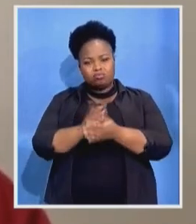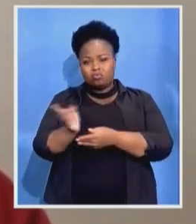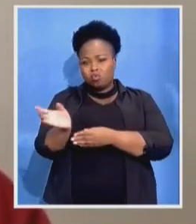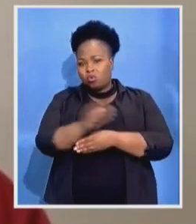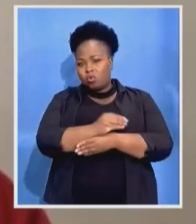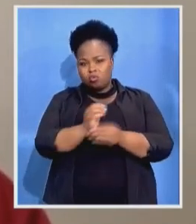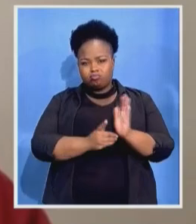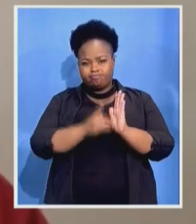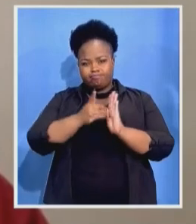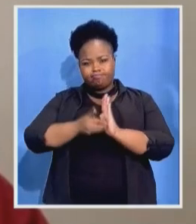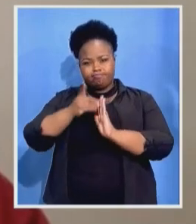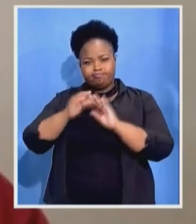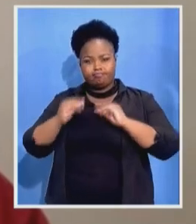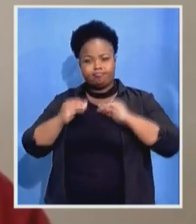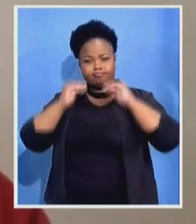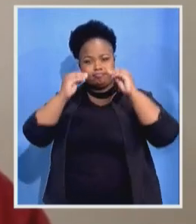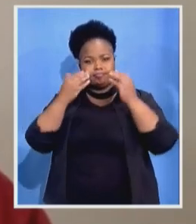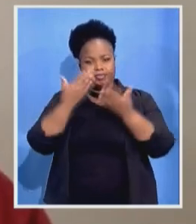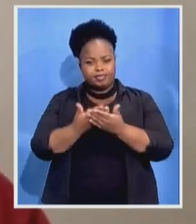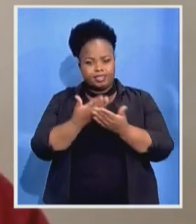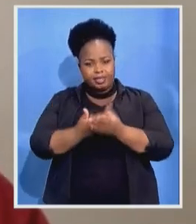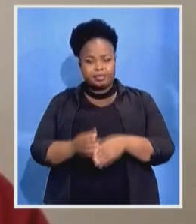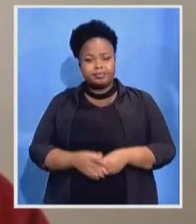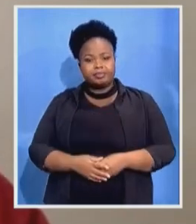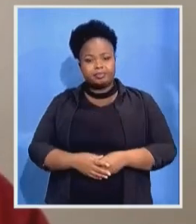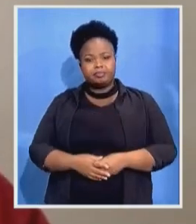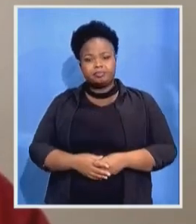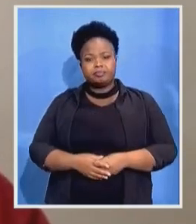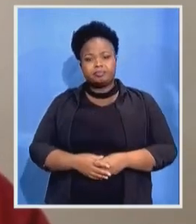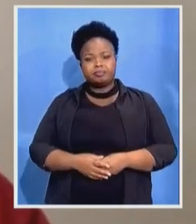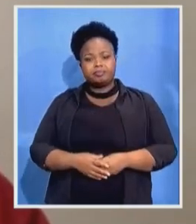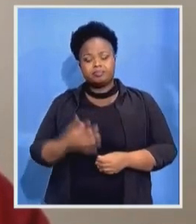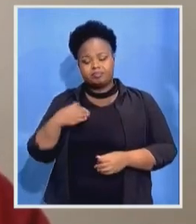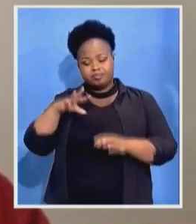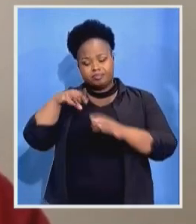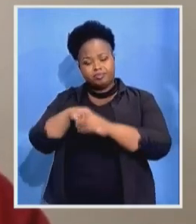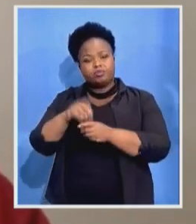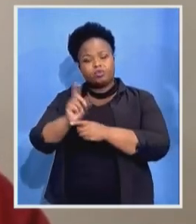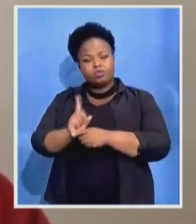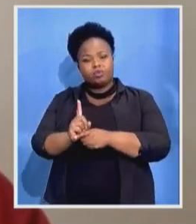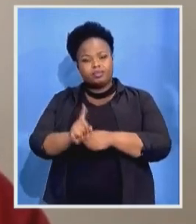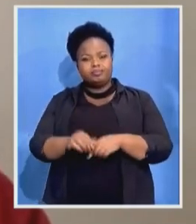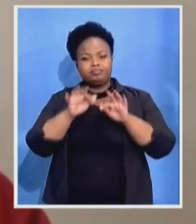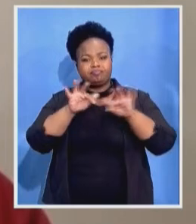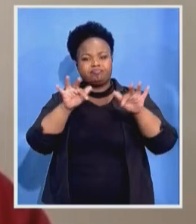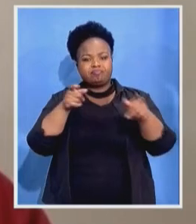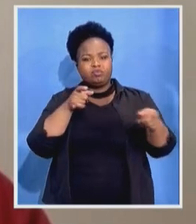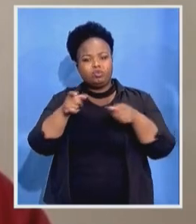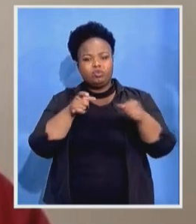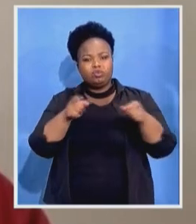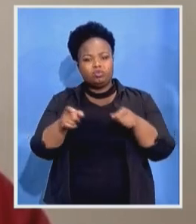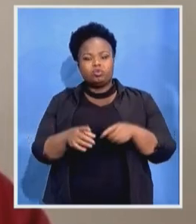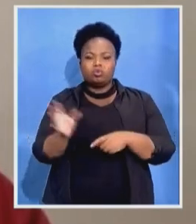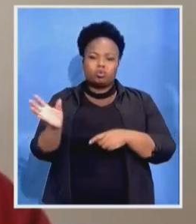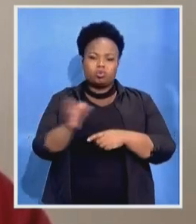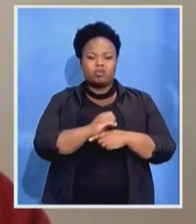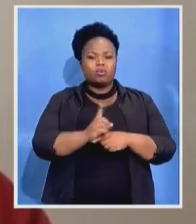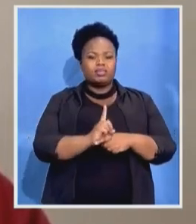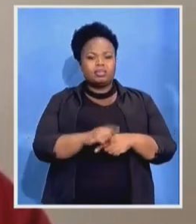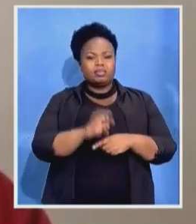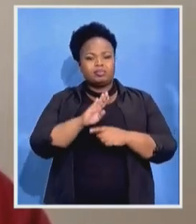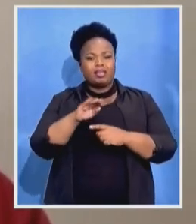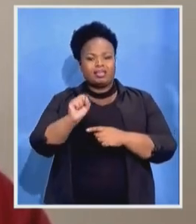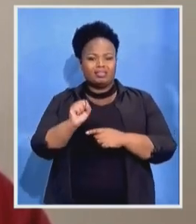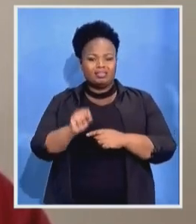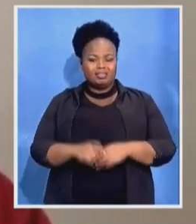includes ensuring public control over the broadband spectrum. Part of our campaign of placing